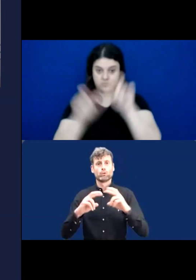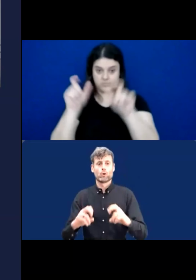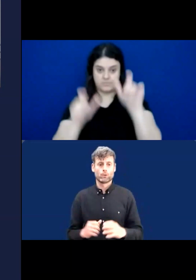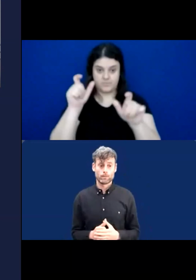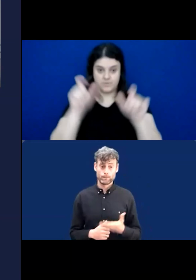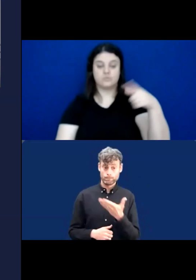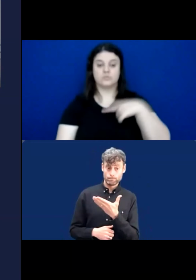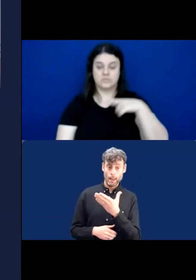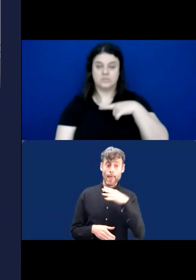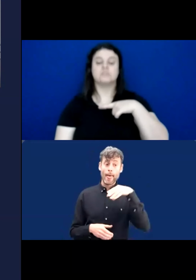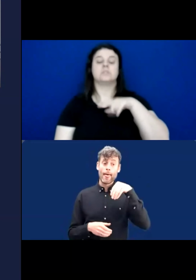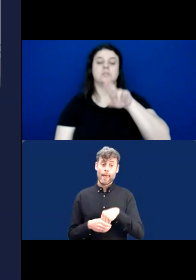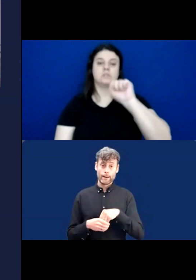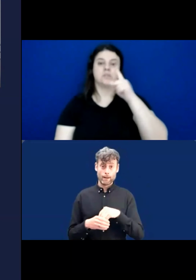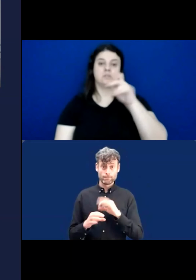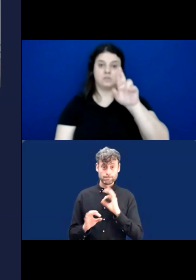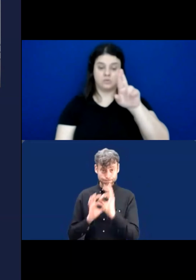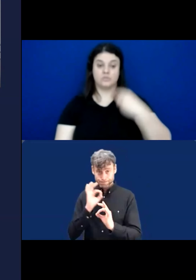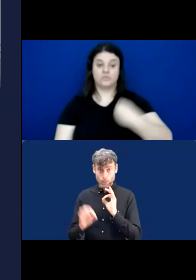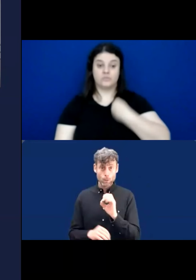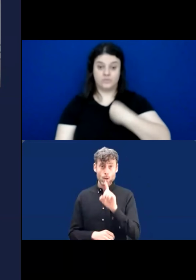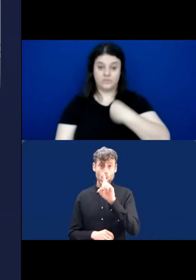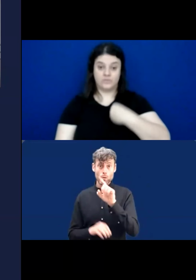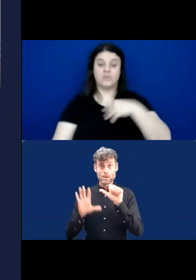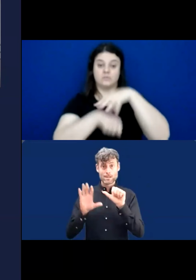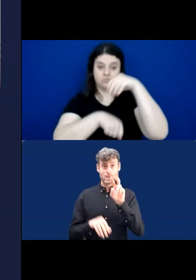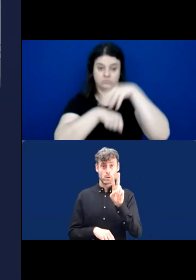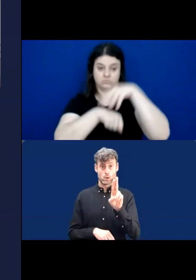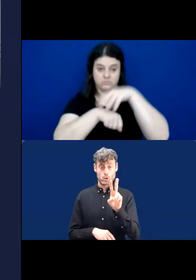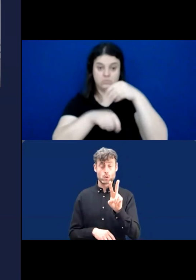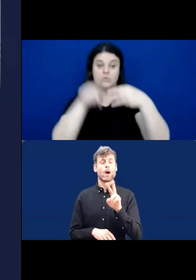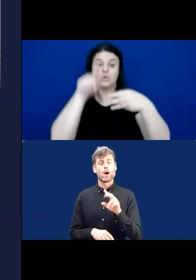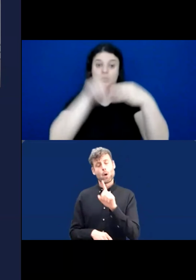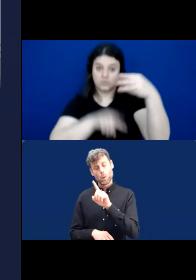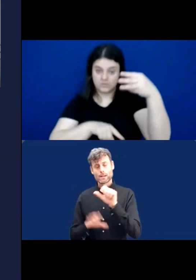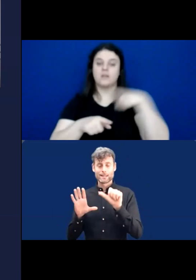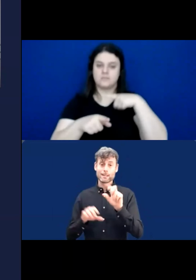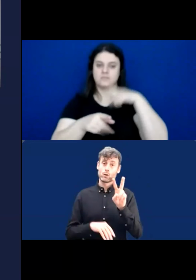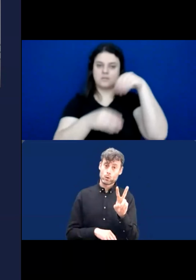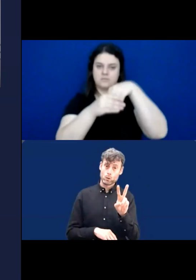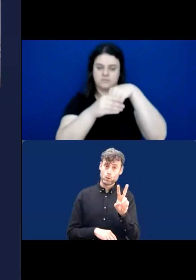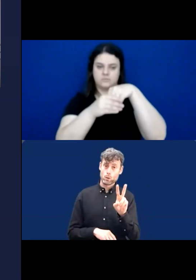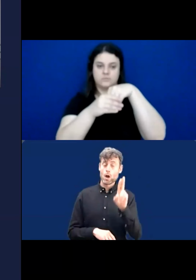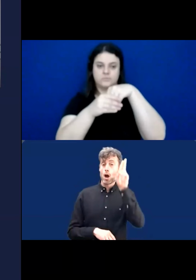Usher syndrome living in Sweden. All 3 types are represented.